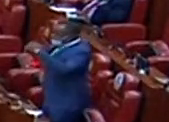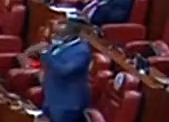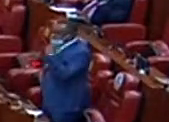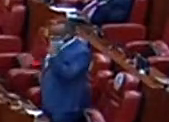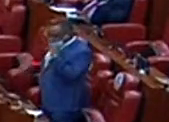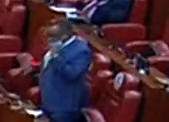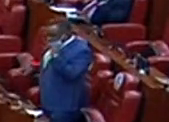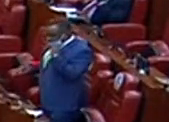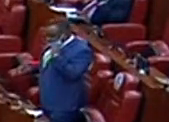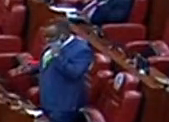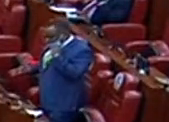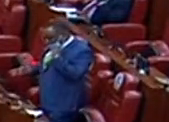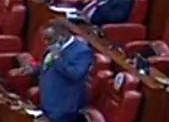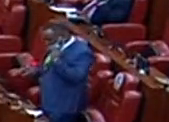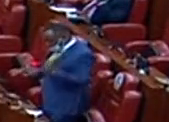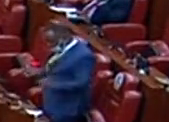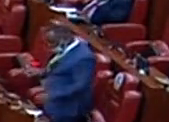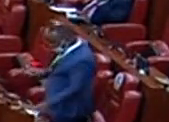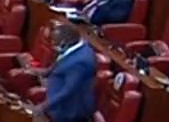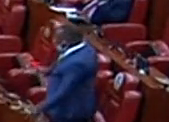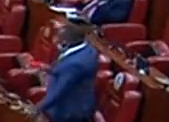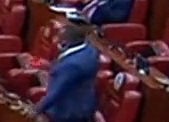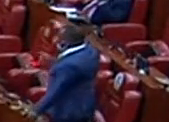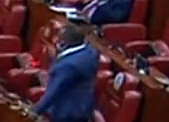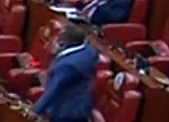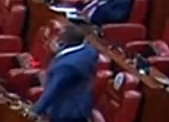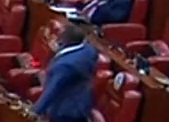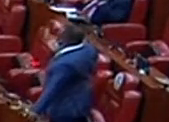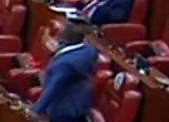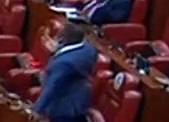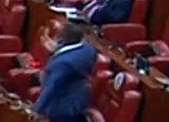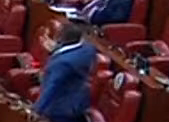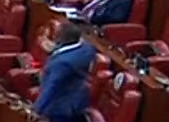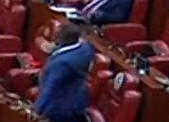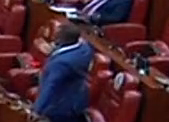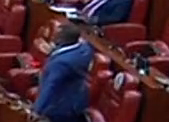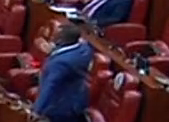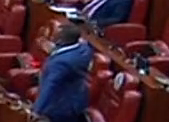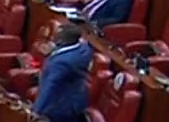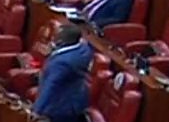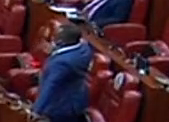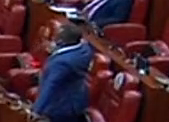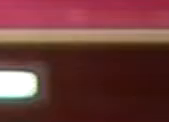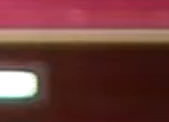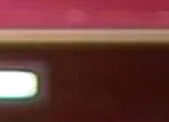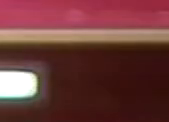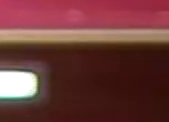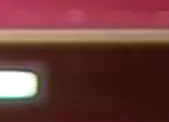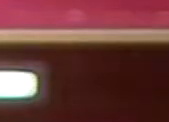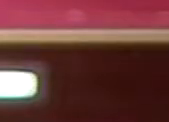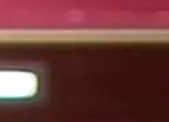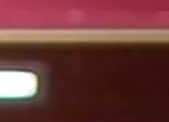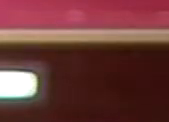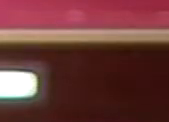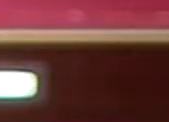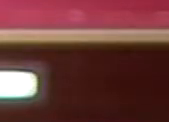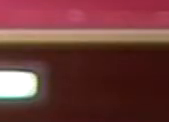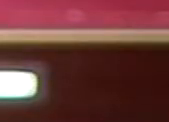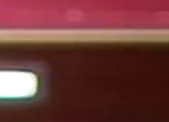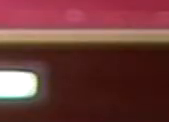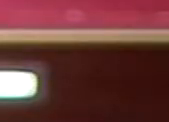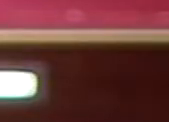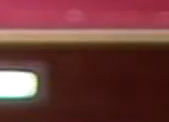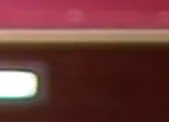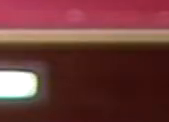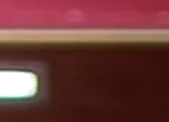based on to amend this law. Mr. Speaker, when you look at the positivity rate right now, Mr. Speaker, it's